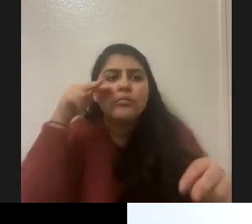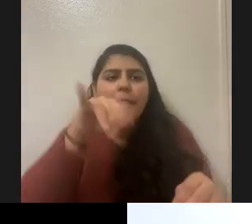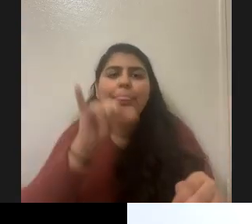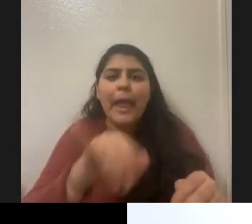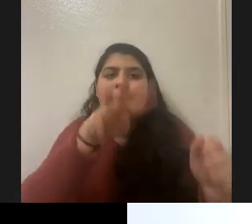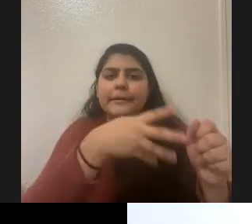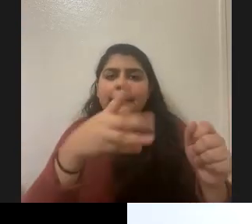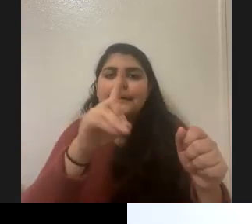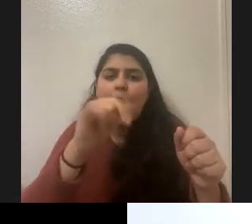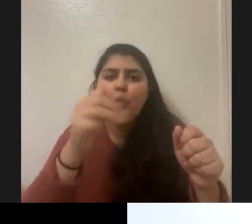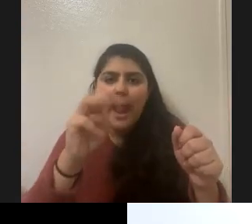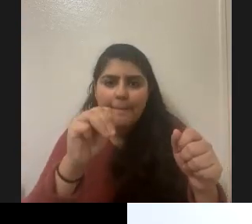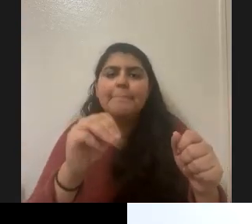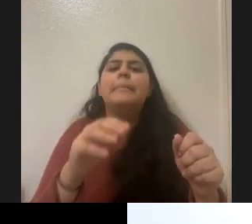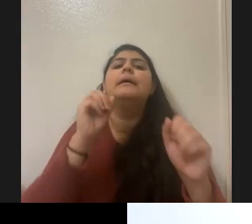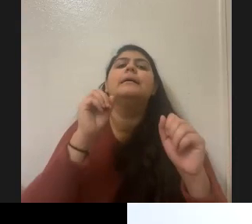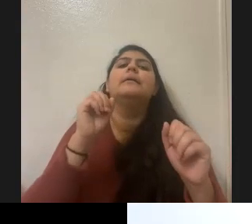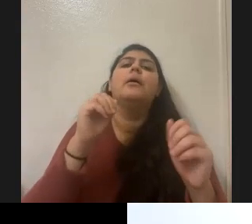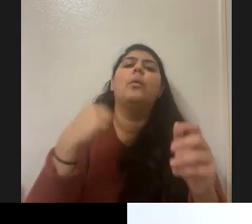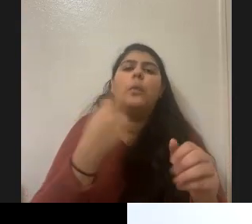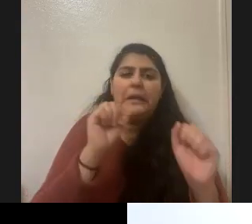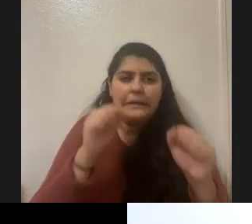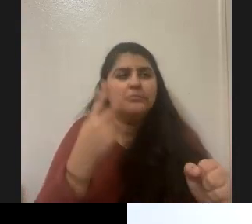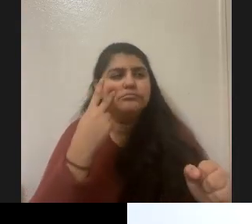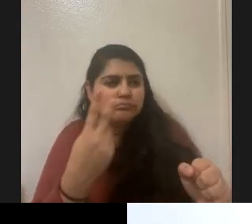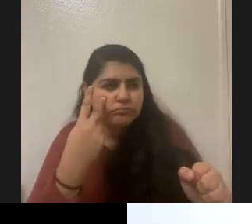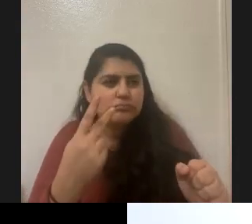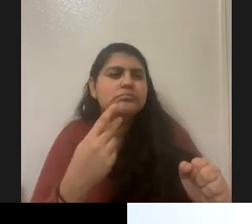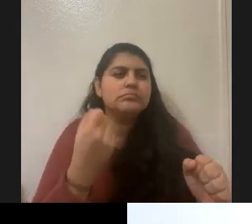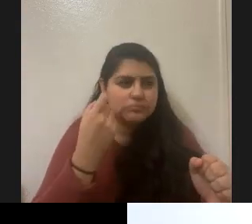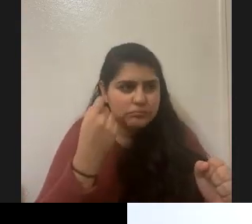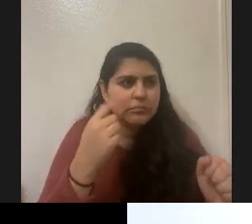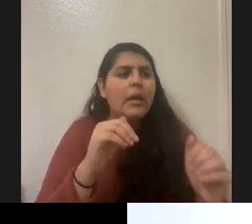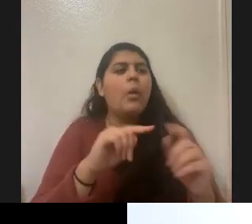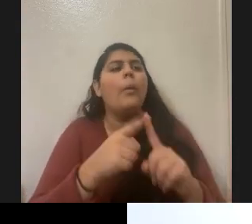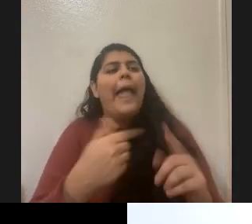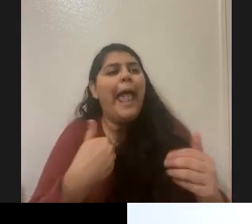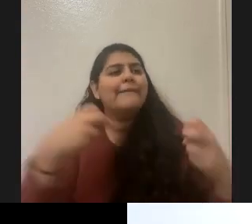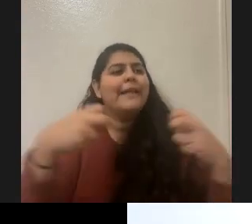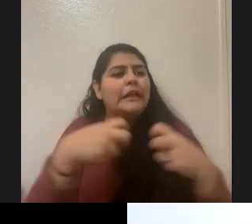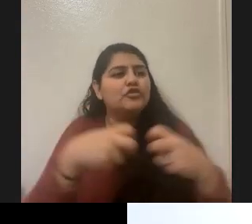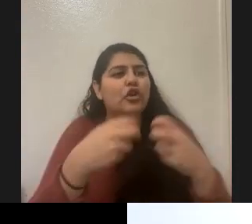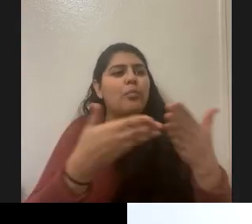Generally, basically we can tell when it has some electrical properties to it.